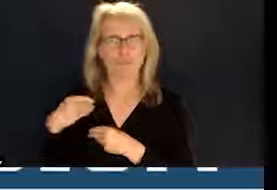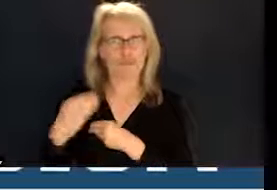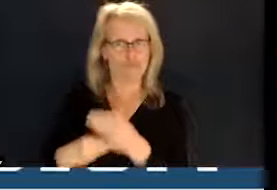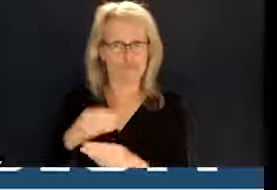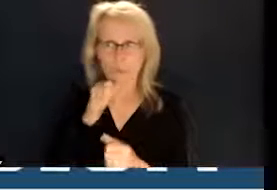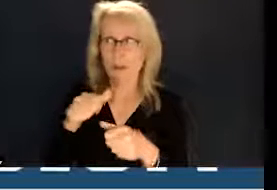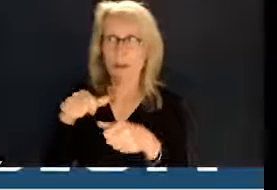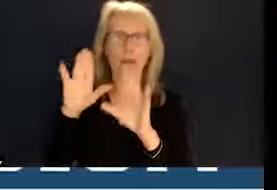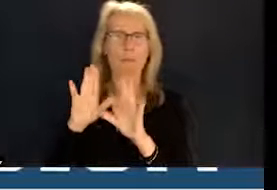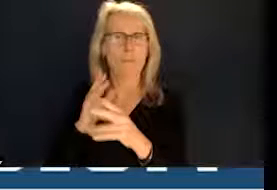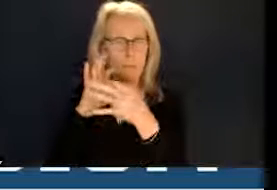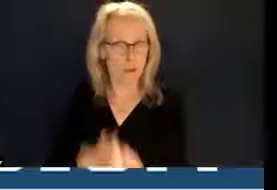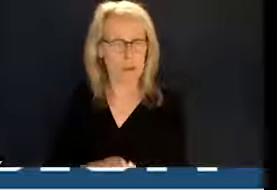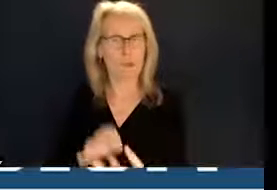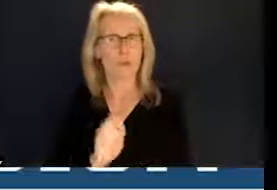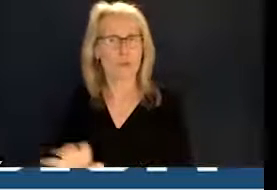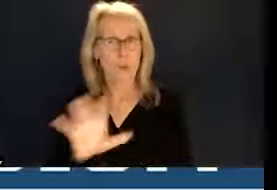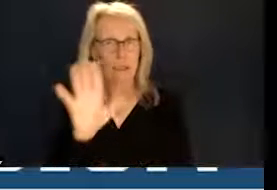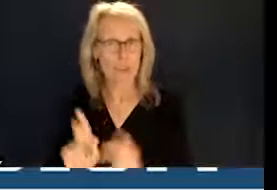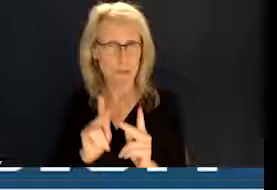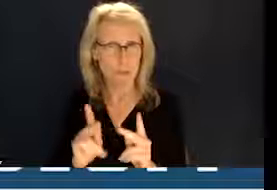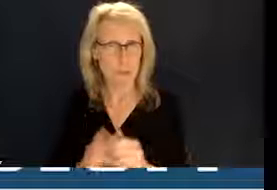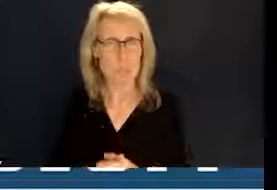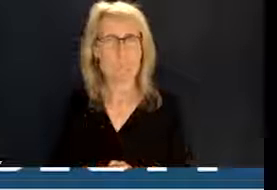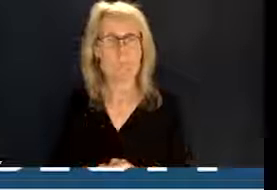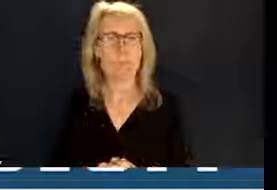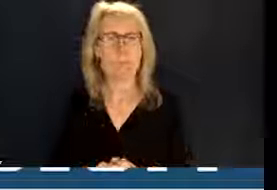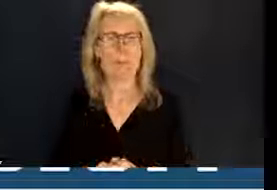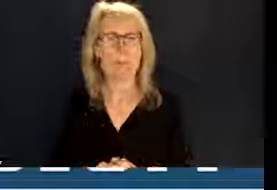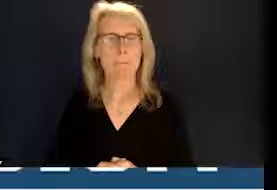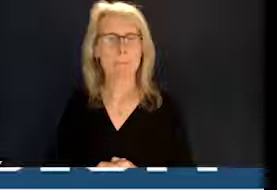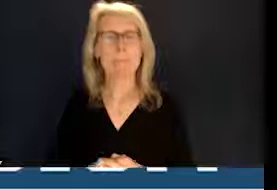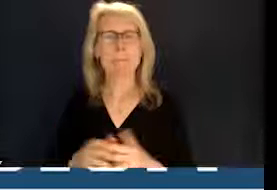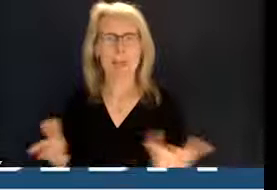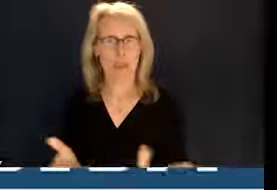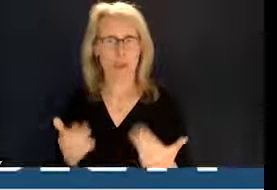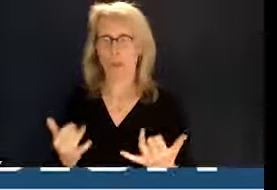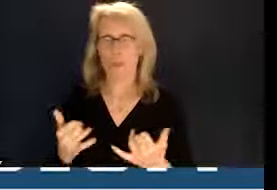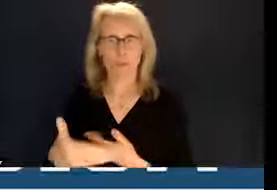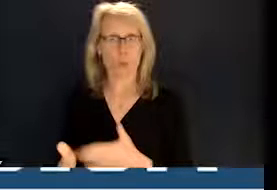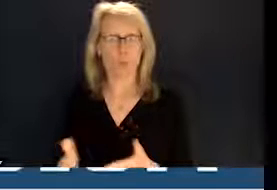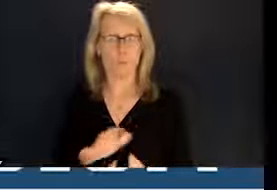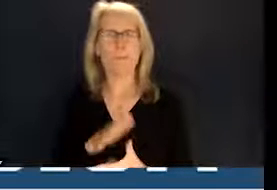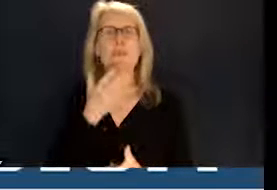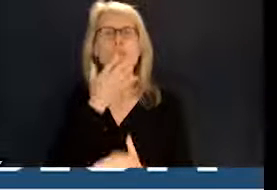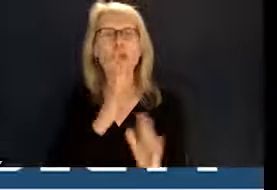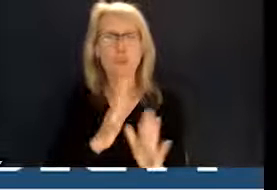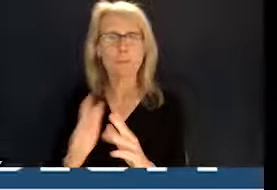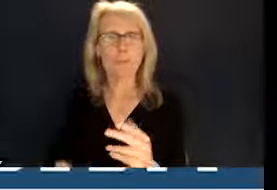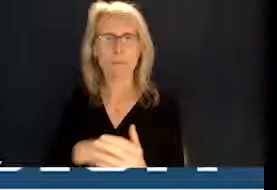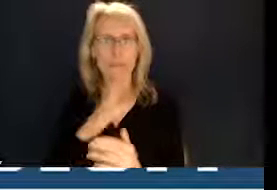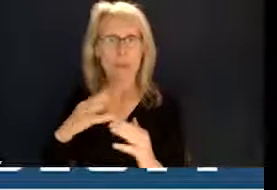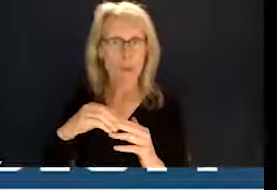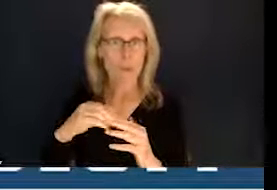of the Coast Salish people. And while I'm joining you right now from the lands of the Musqueam, Squamish, and Tsleil-Waututh peoples,